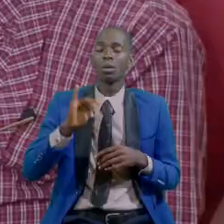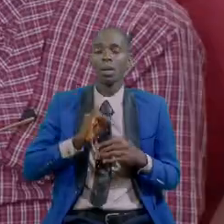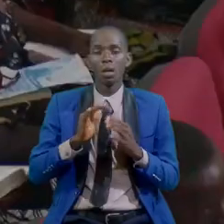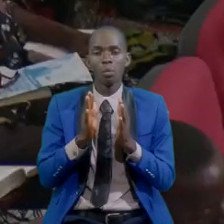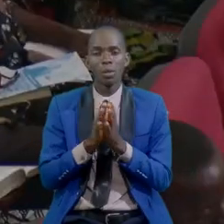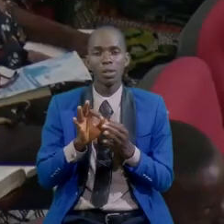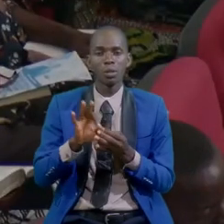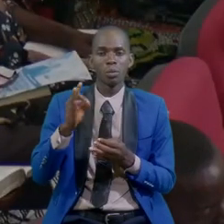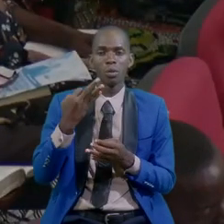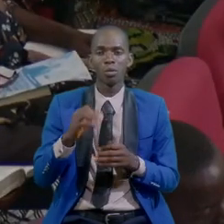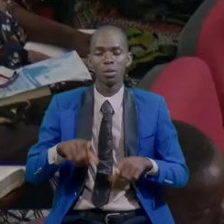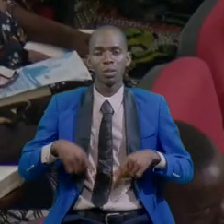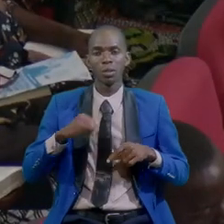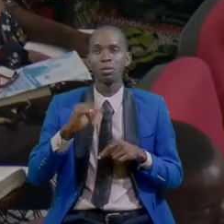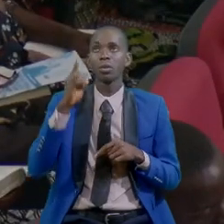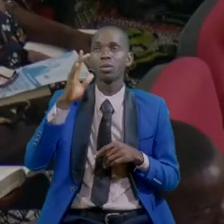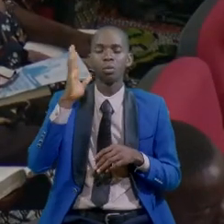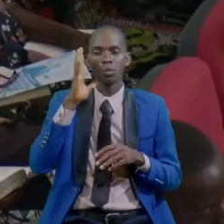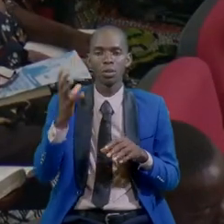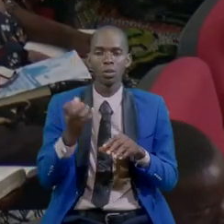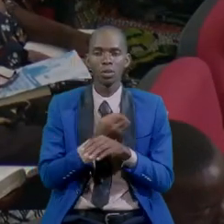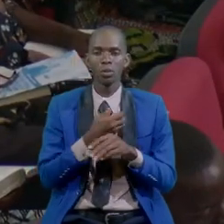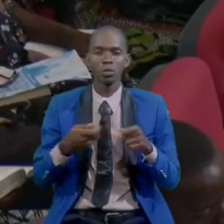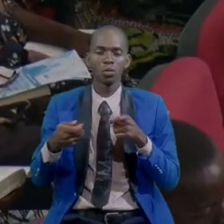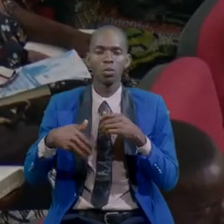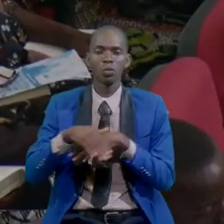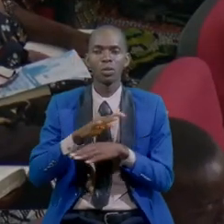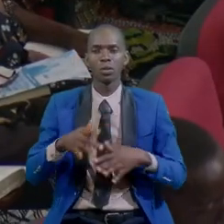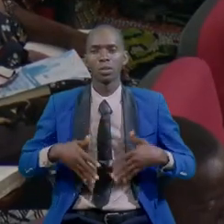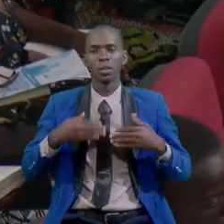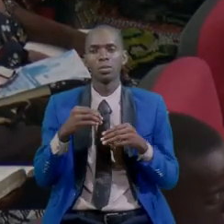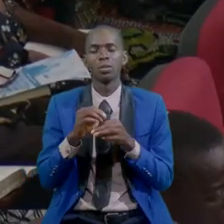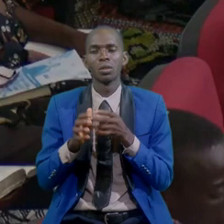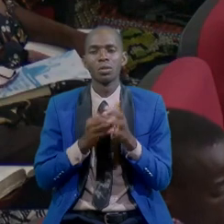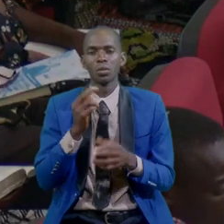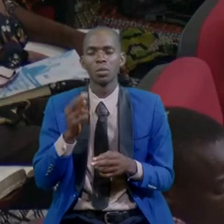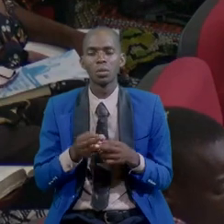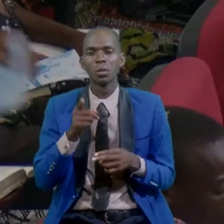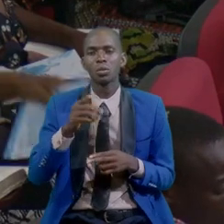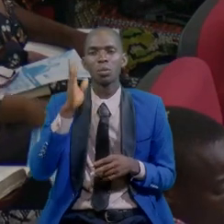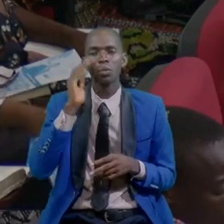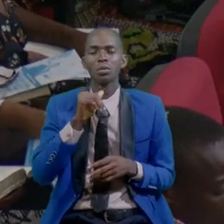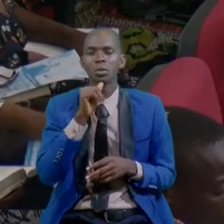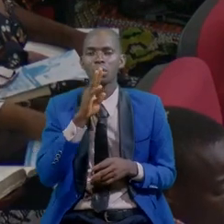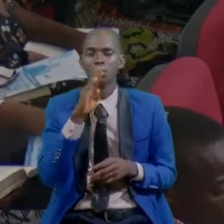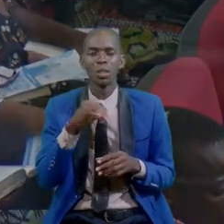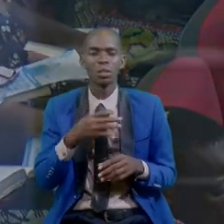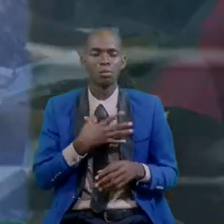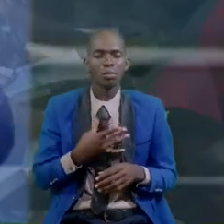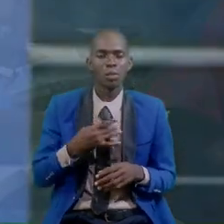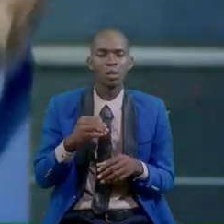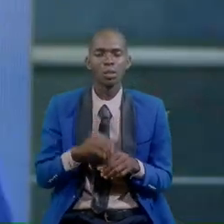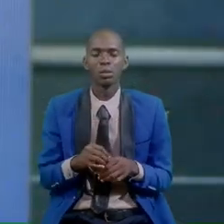take over your life in Jesus' name. And you'll not be interested, I want to prophesy, and then